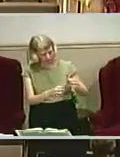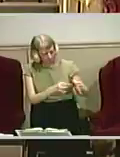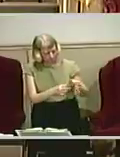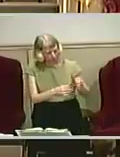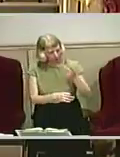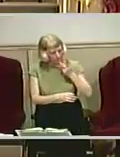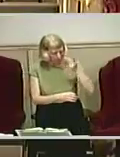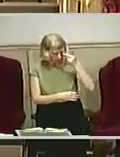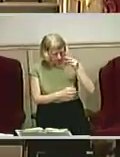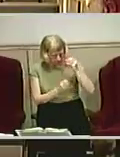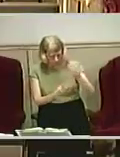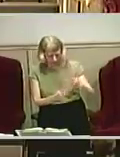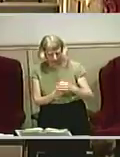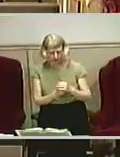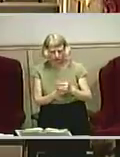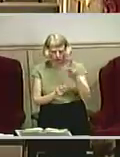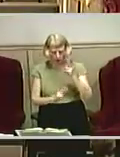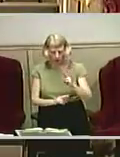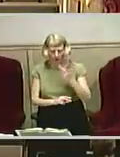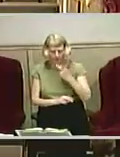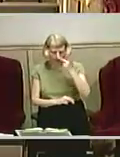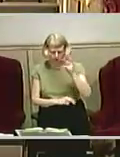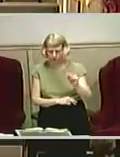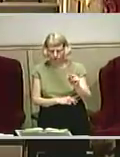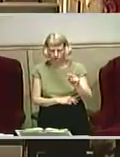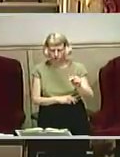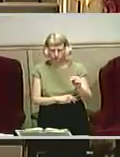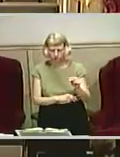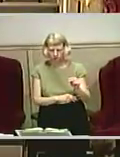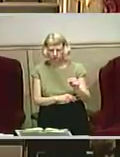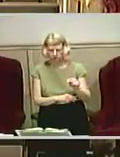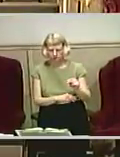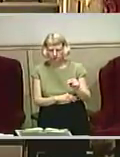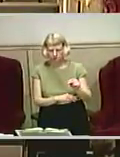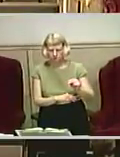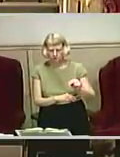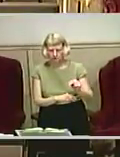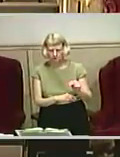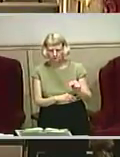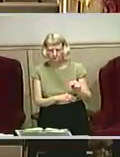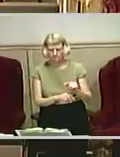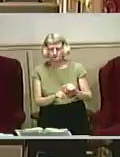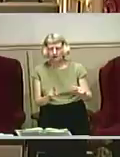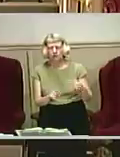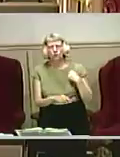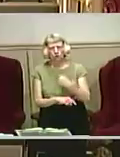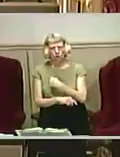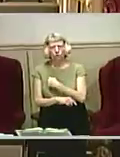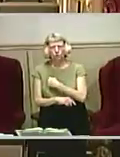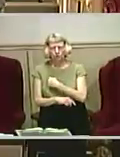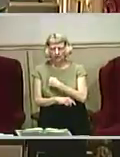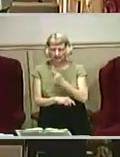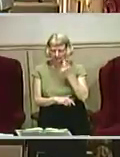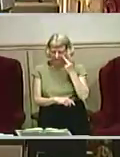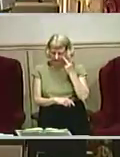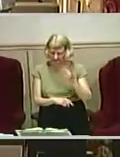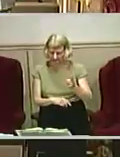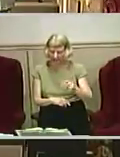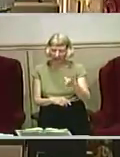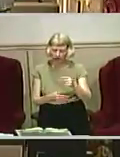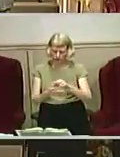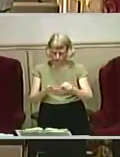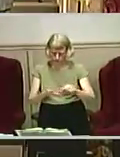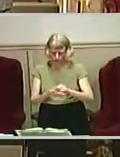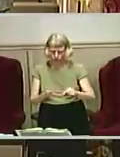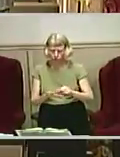parents? No. Does he say in this passage to honor your parents? No, it doesn't say that. But we can see that in other passages where Solomon's passing